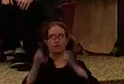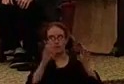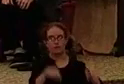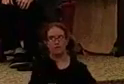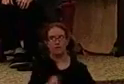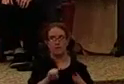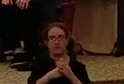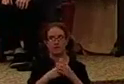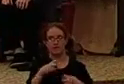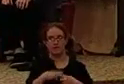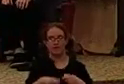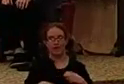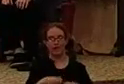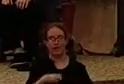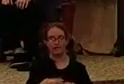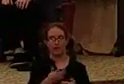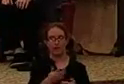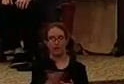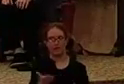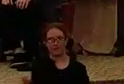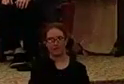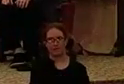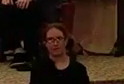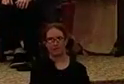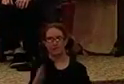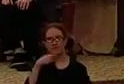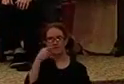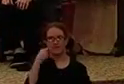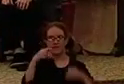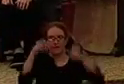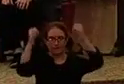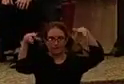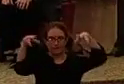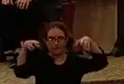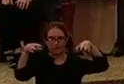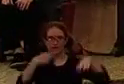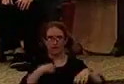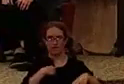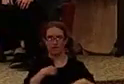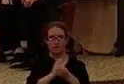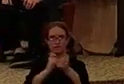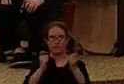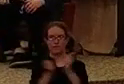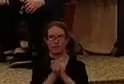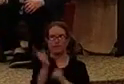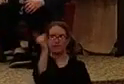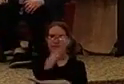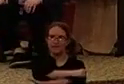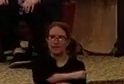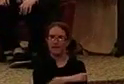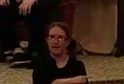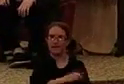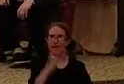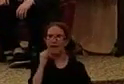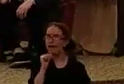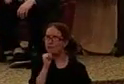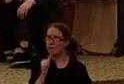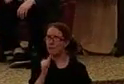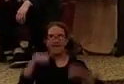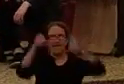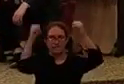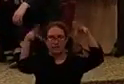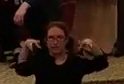He began to wrestle with that thing. And he said, let me go. It's about to become daylight. He said, hey, look, I'm not going